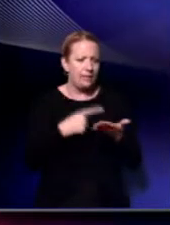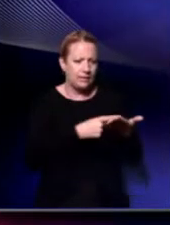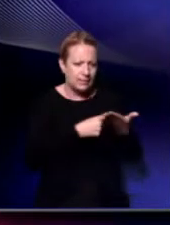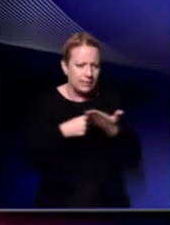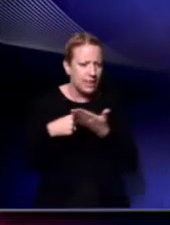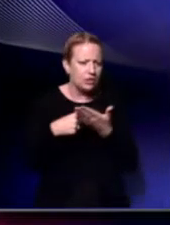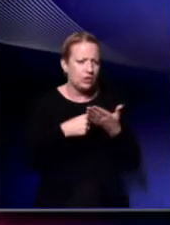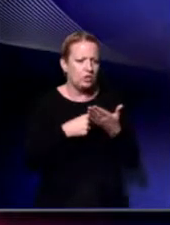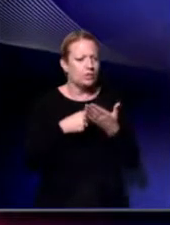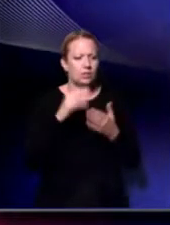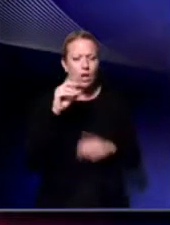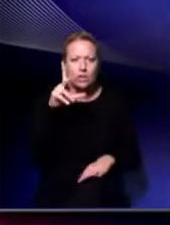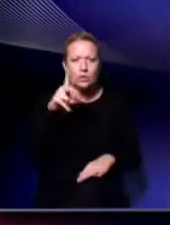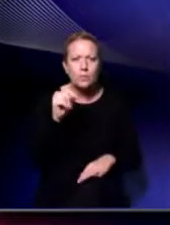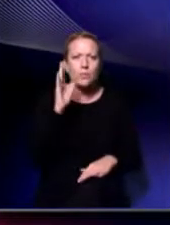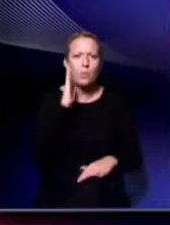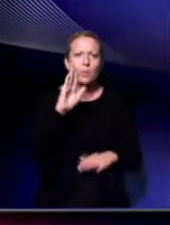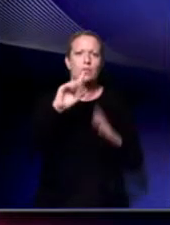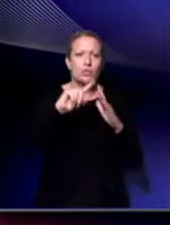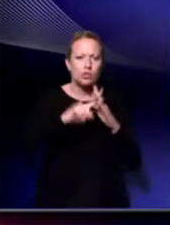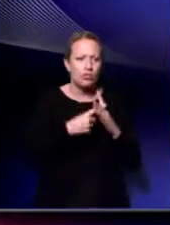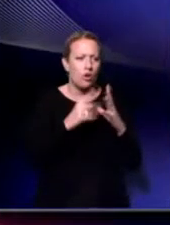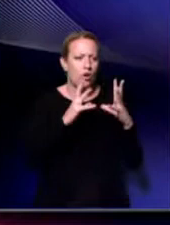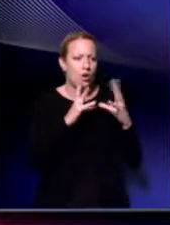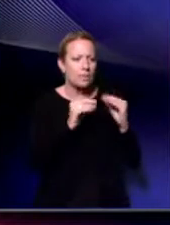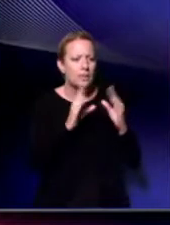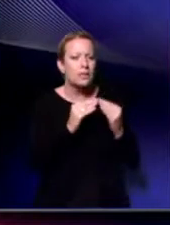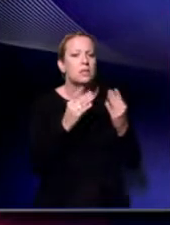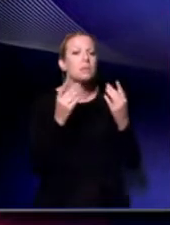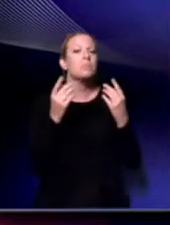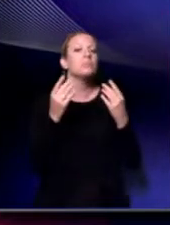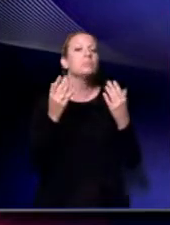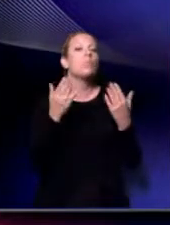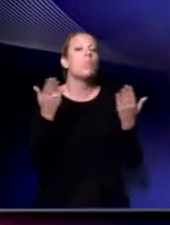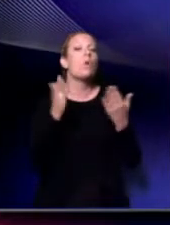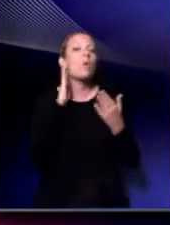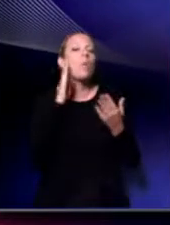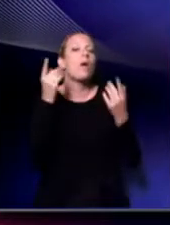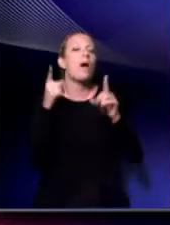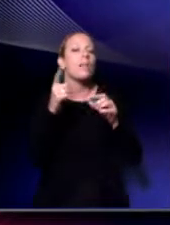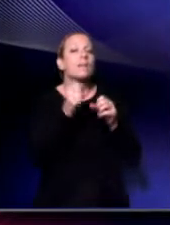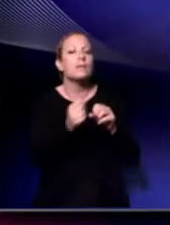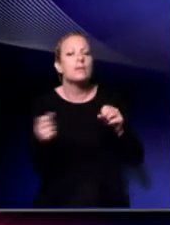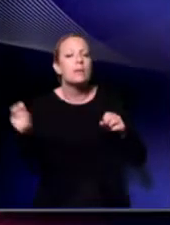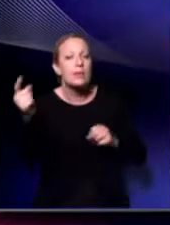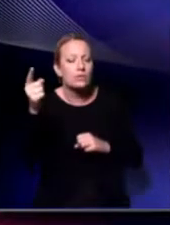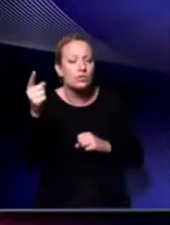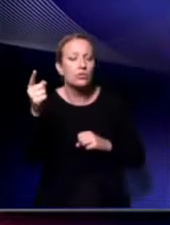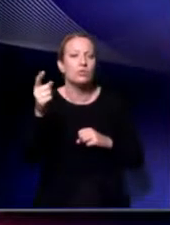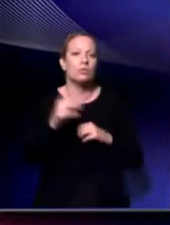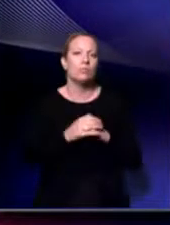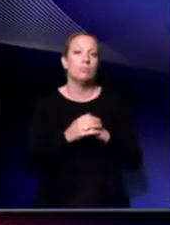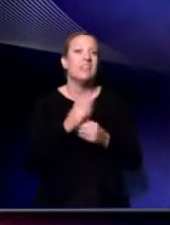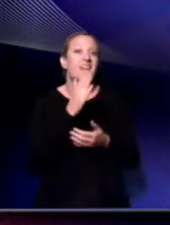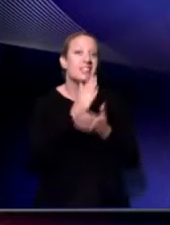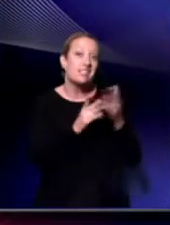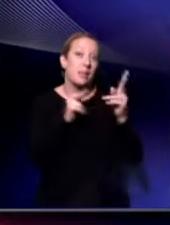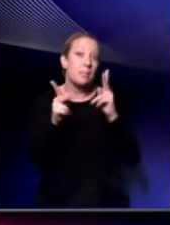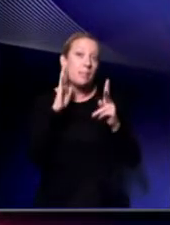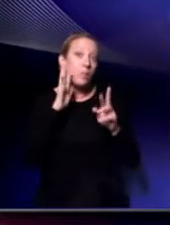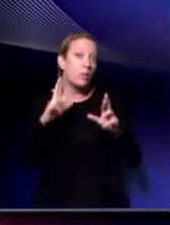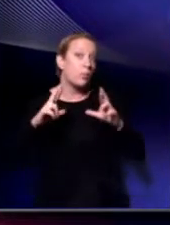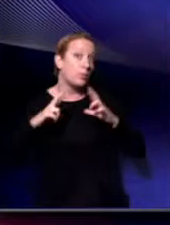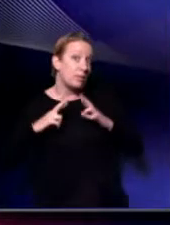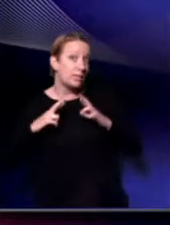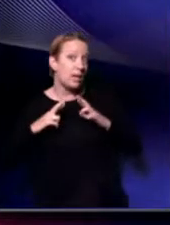in October, looking to next year. We have some people who plan to retire. How do